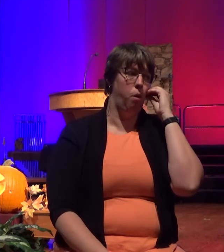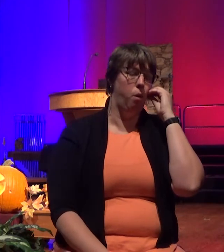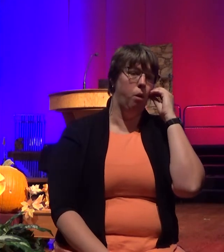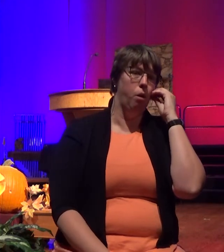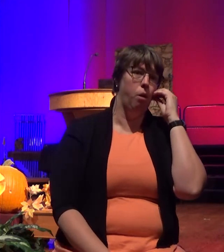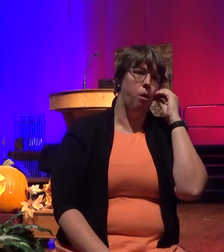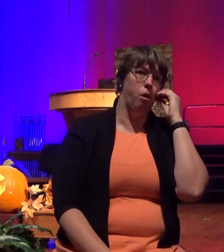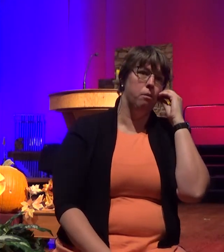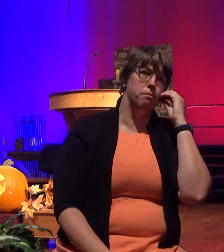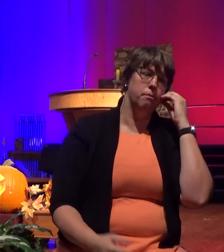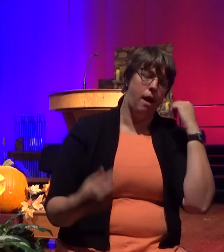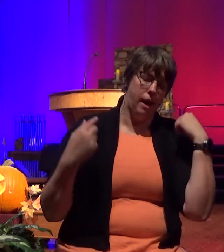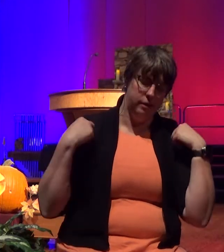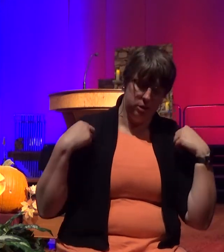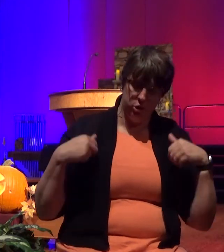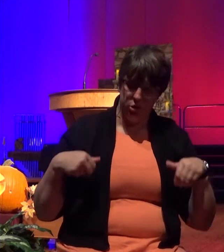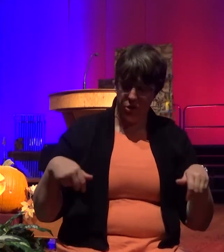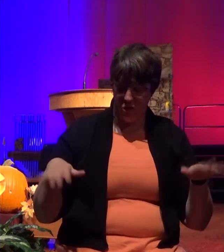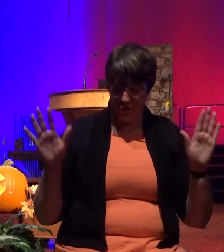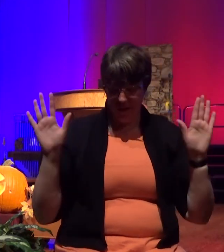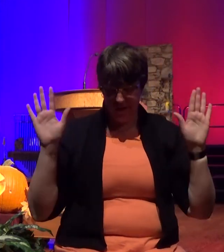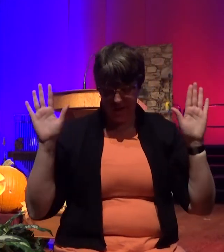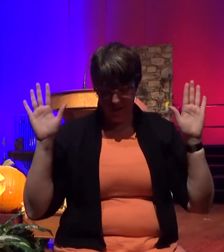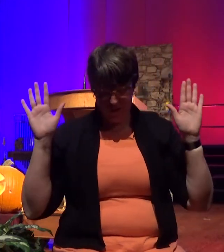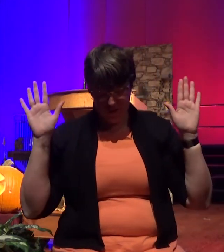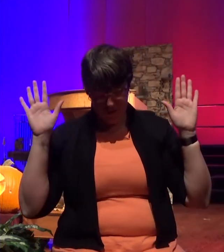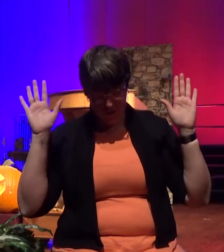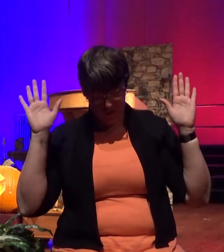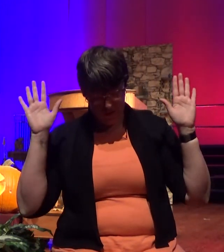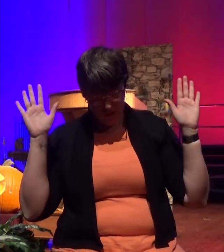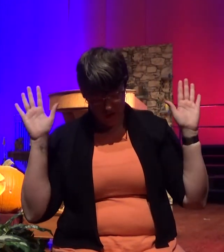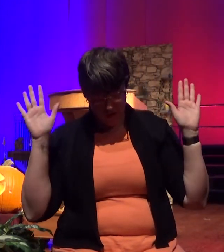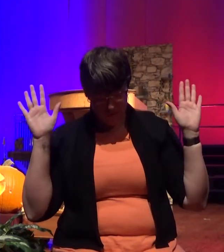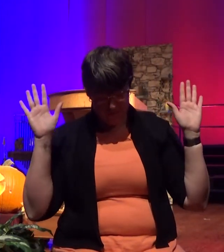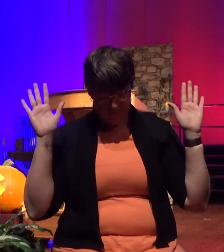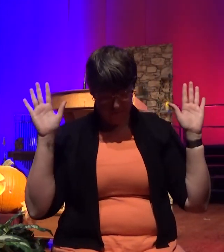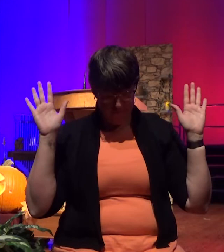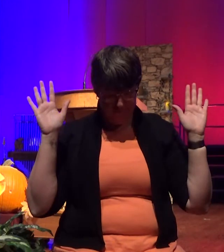I surrendered to it all.